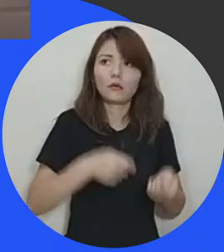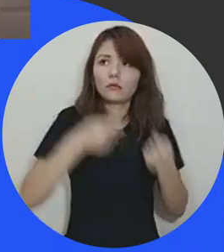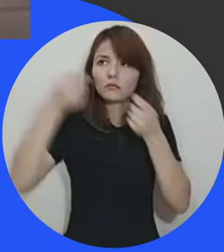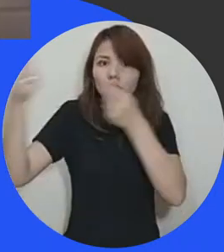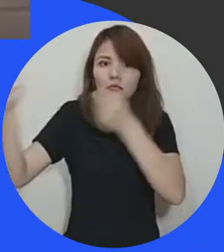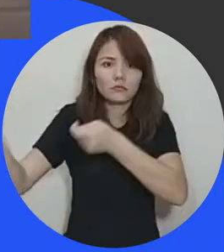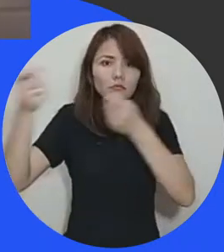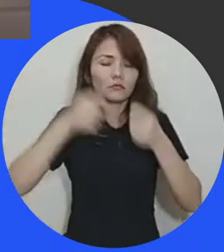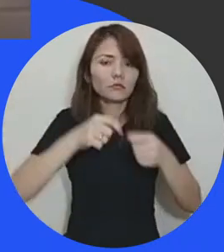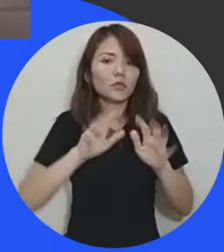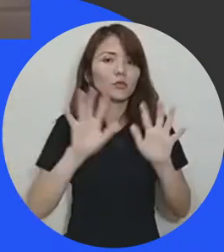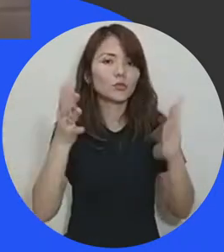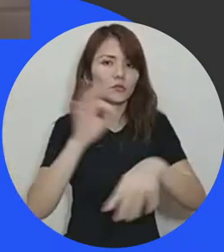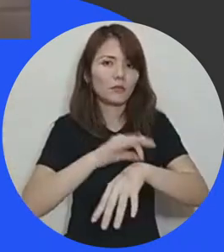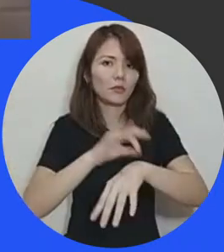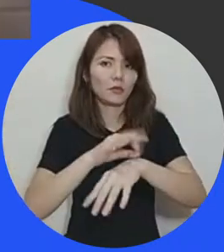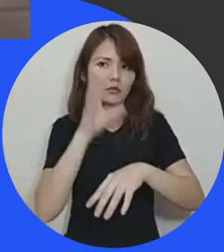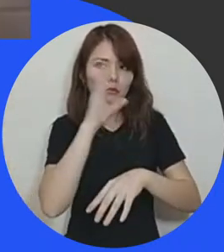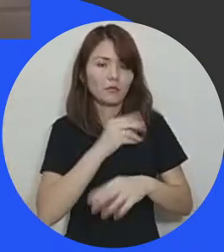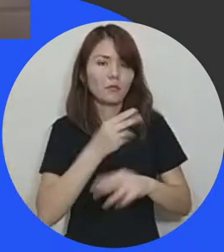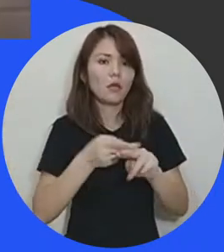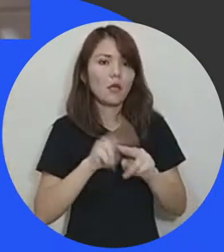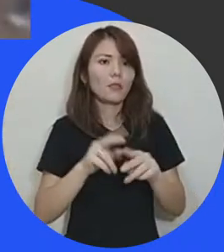a global problem.